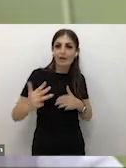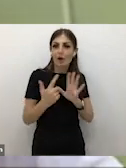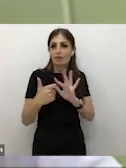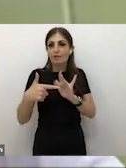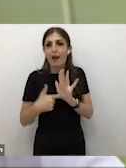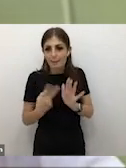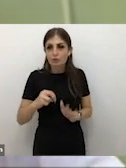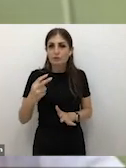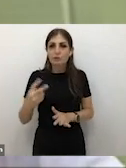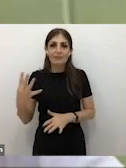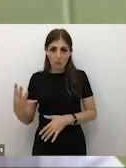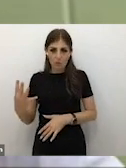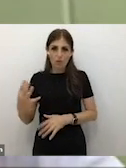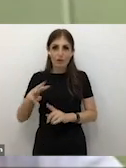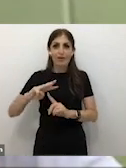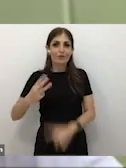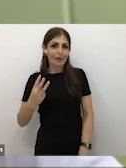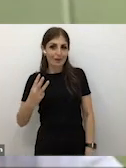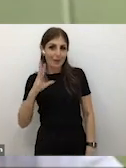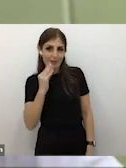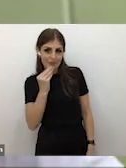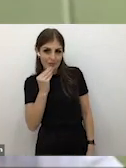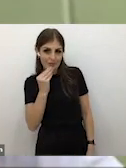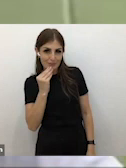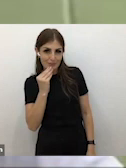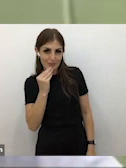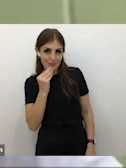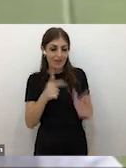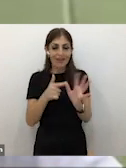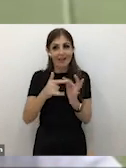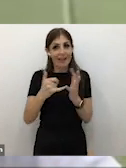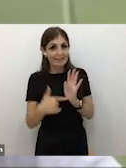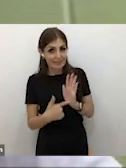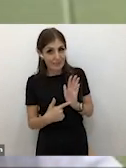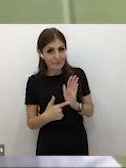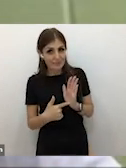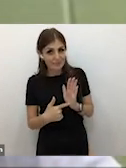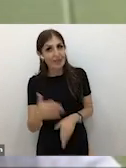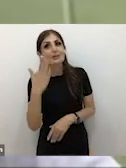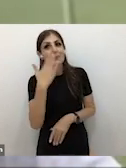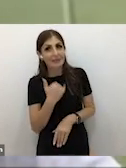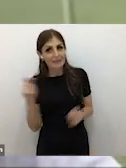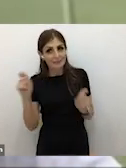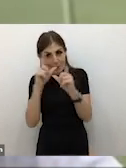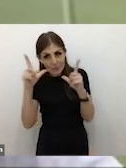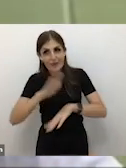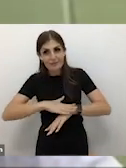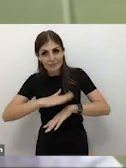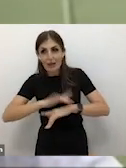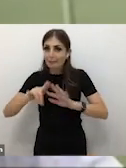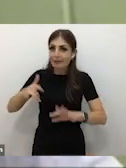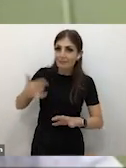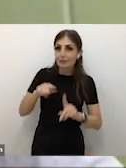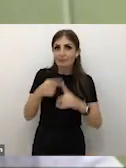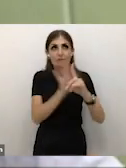April 2024 at 3 p.m. AEST. So please be aware of this if you are living in a